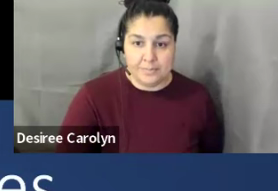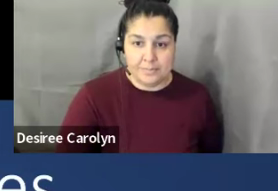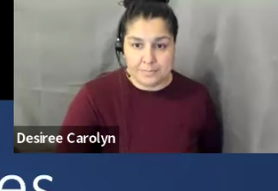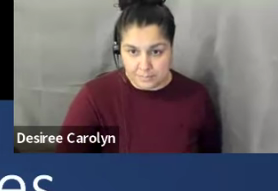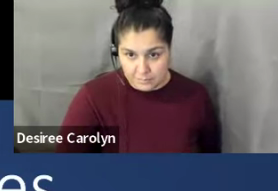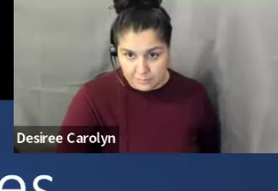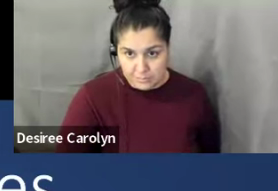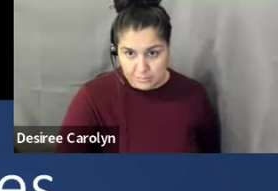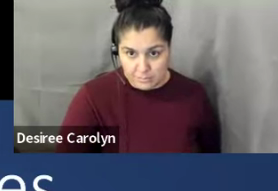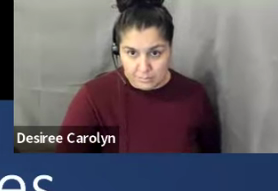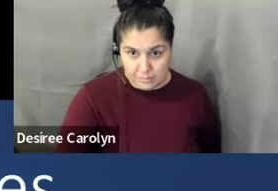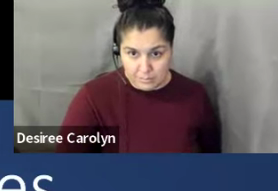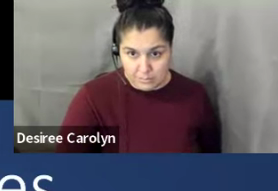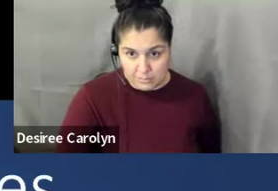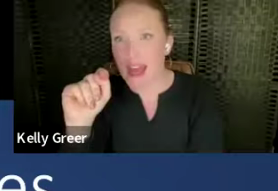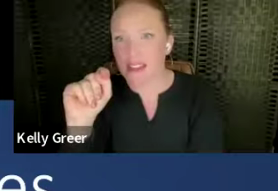Mass care.